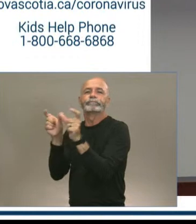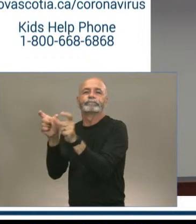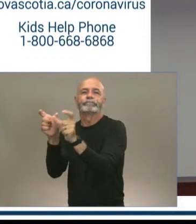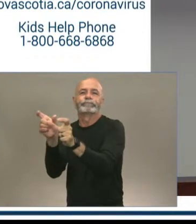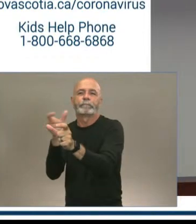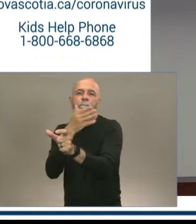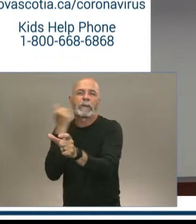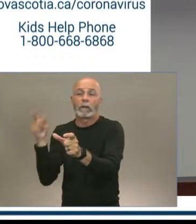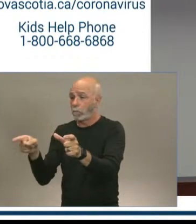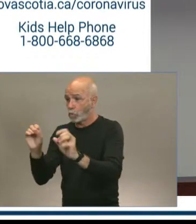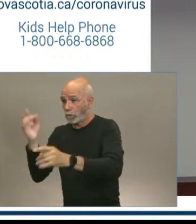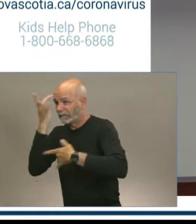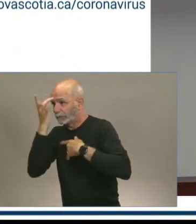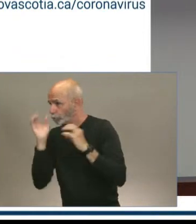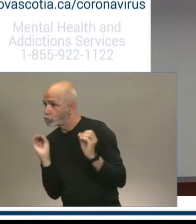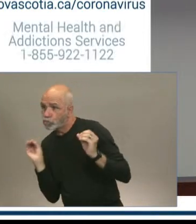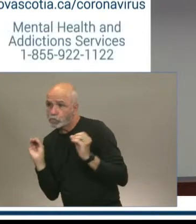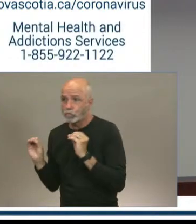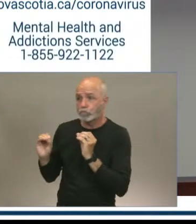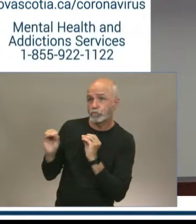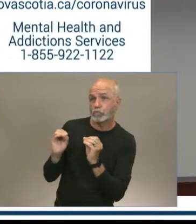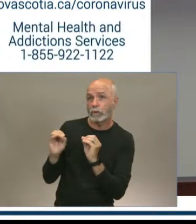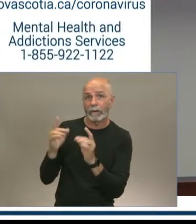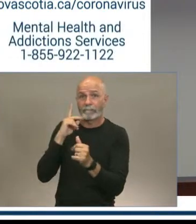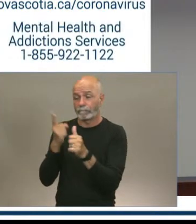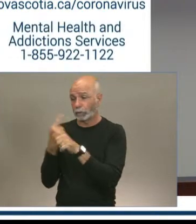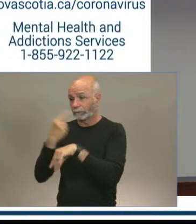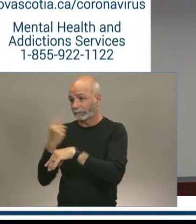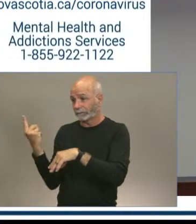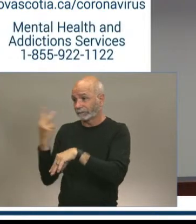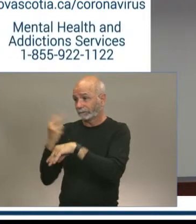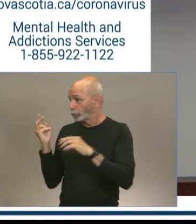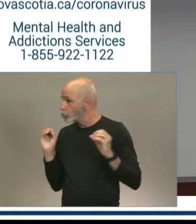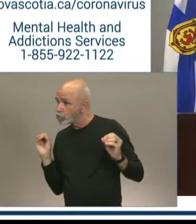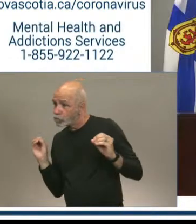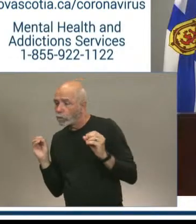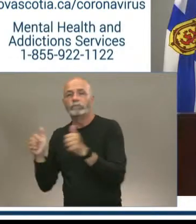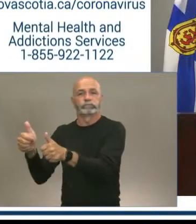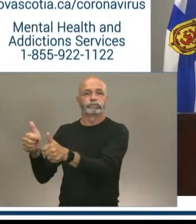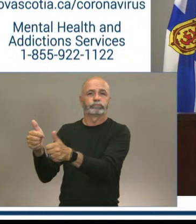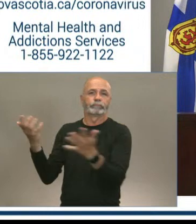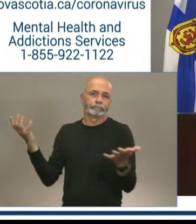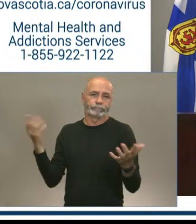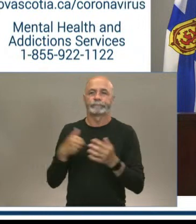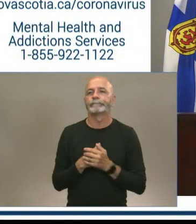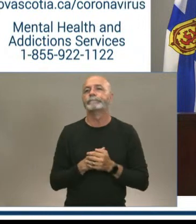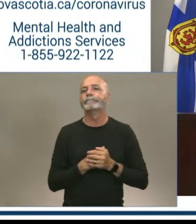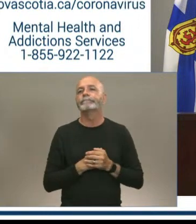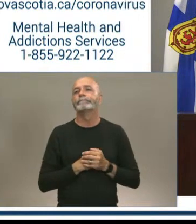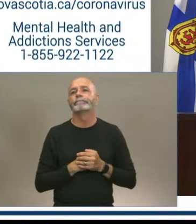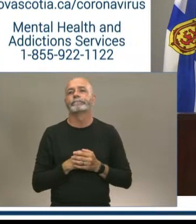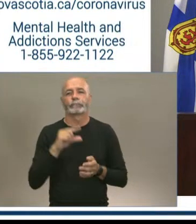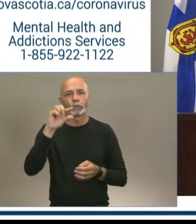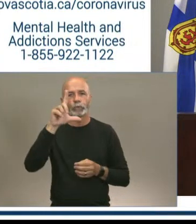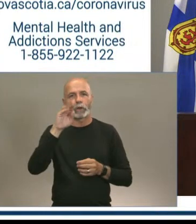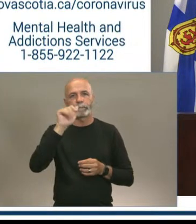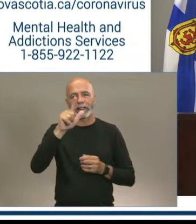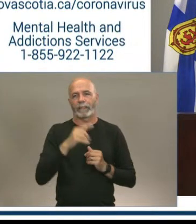virus in the first day or two once you've entered Nova Scotia. We'll go now to Jesse Thomas with Global. Go ahead,